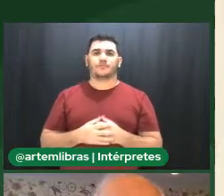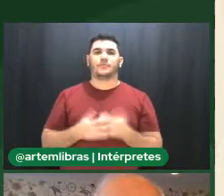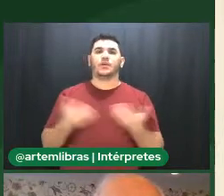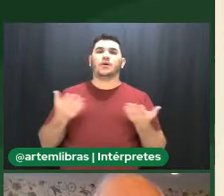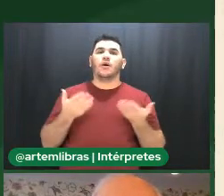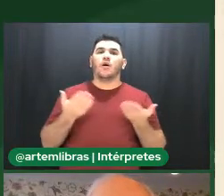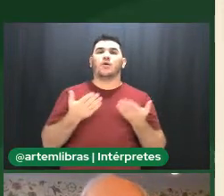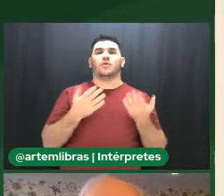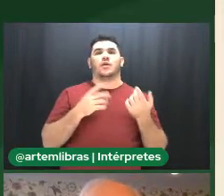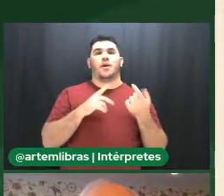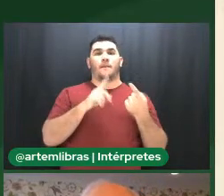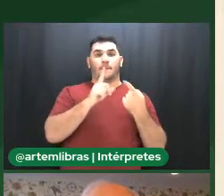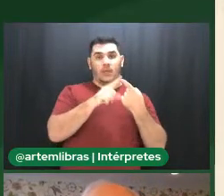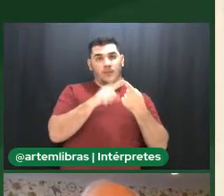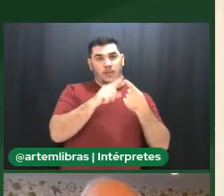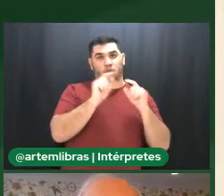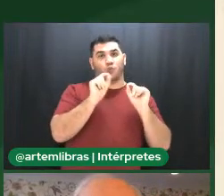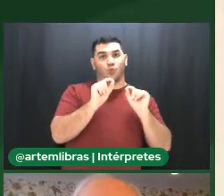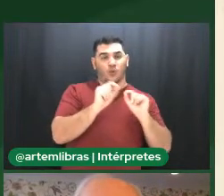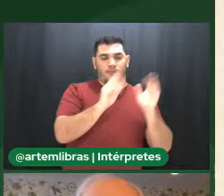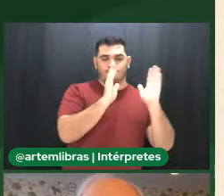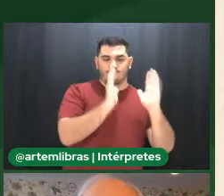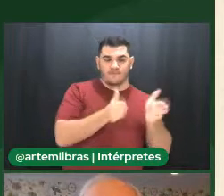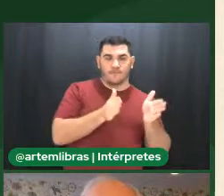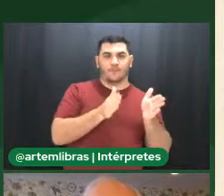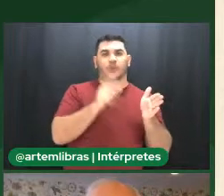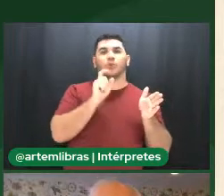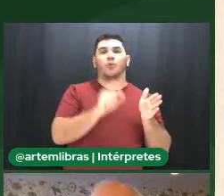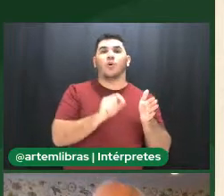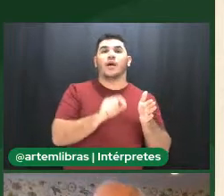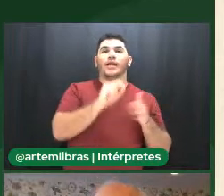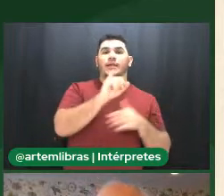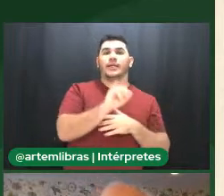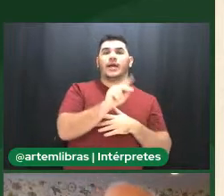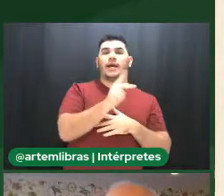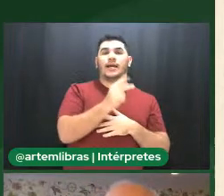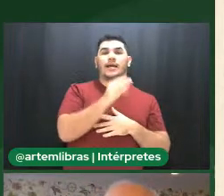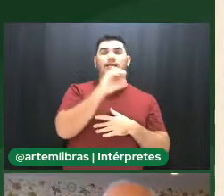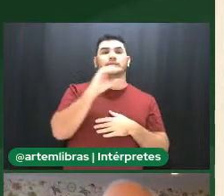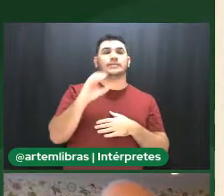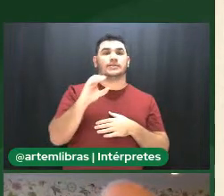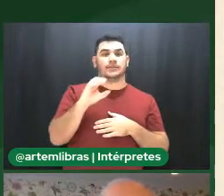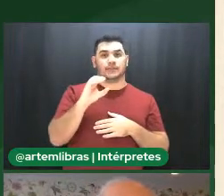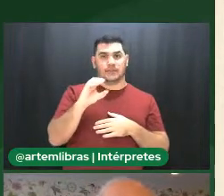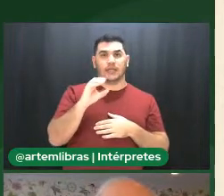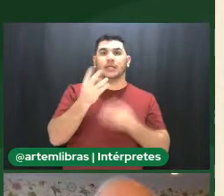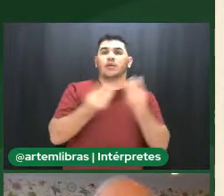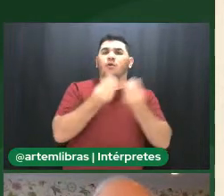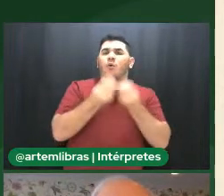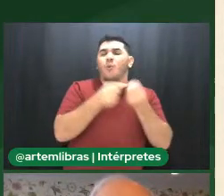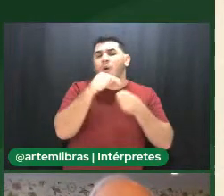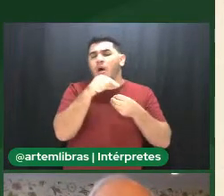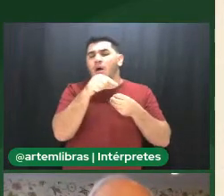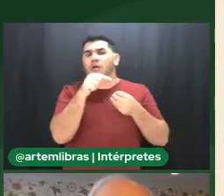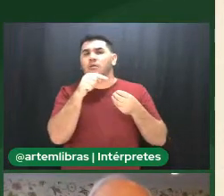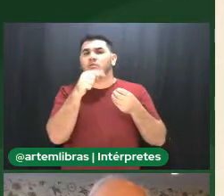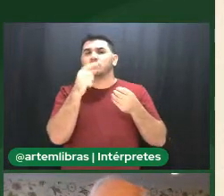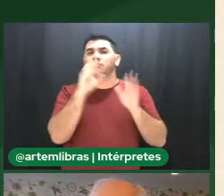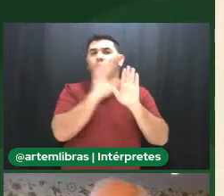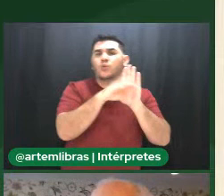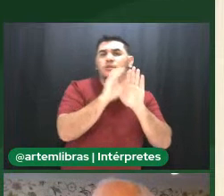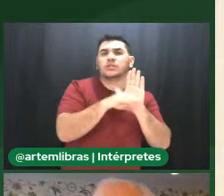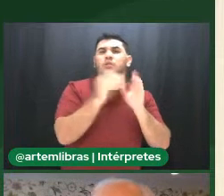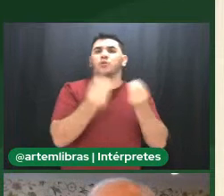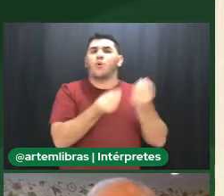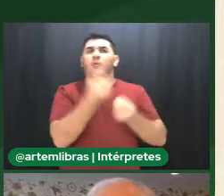Hci Framework, and it begins with a certain philosophy about how do we think about people working together